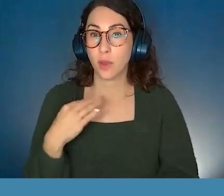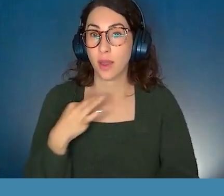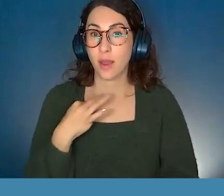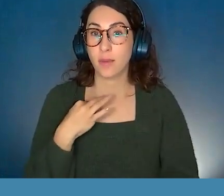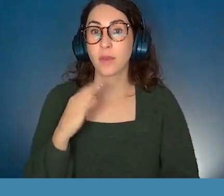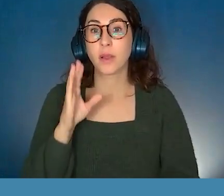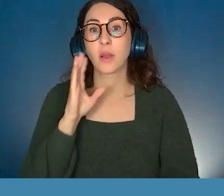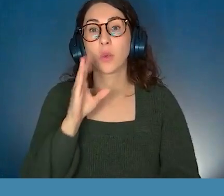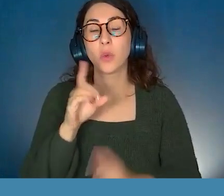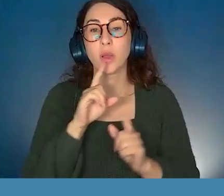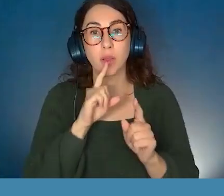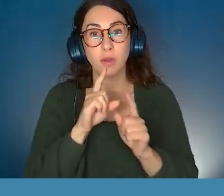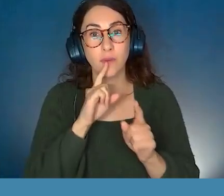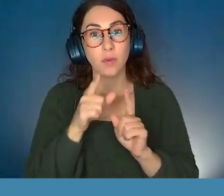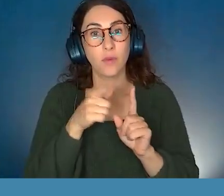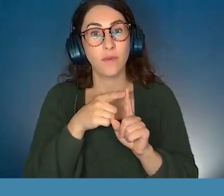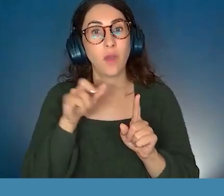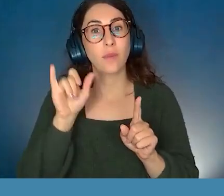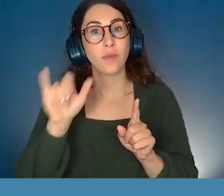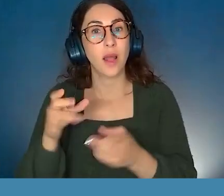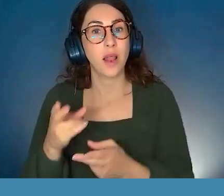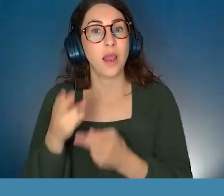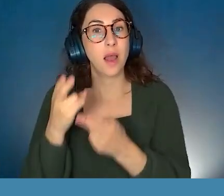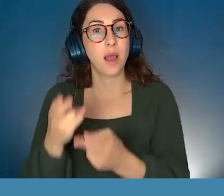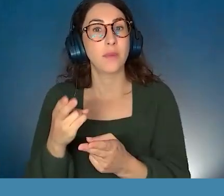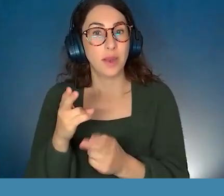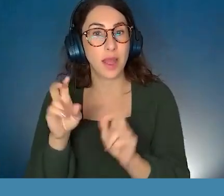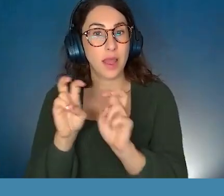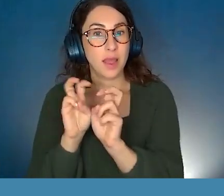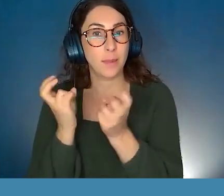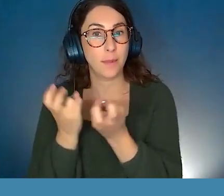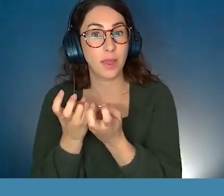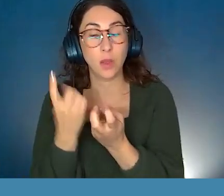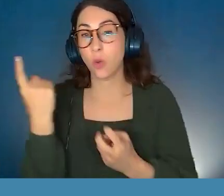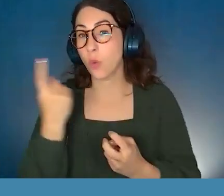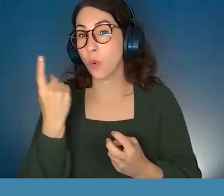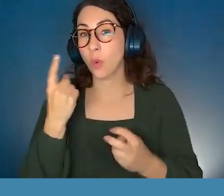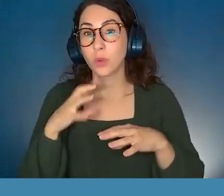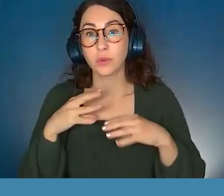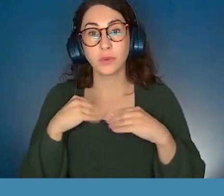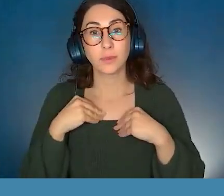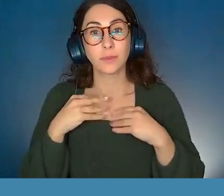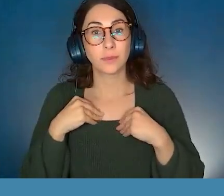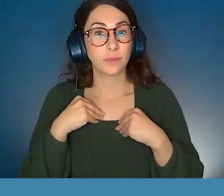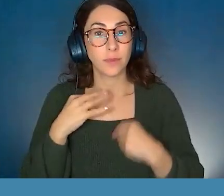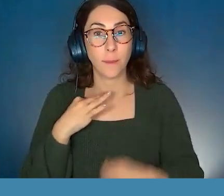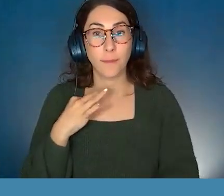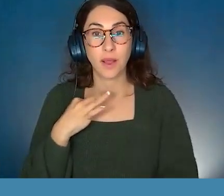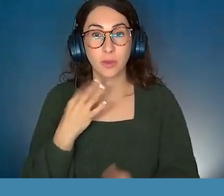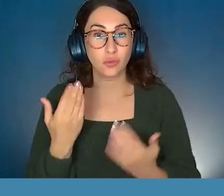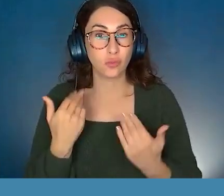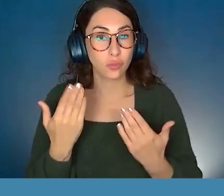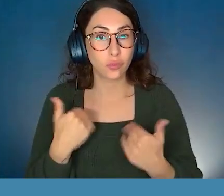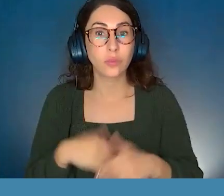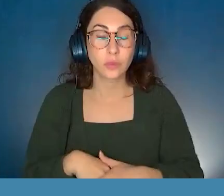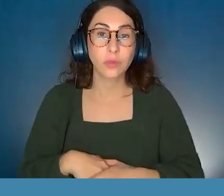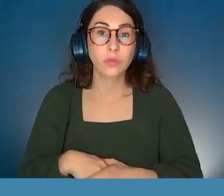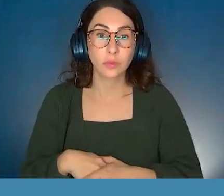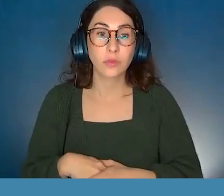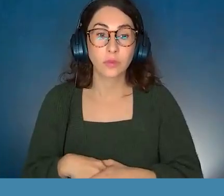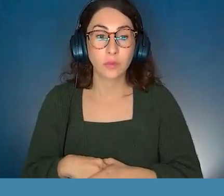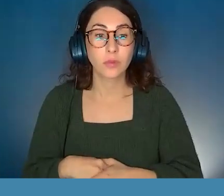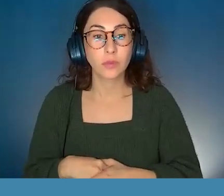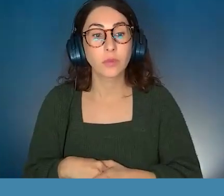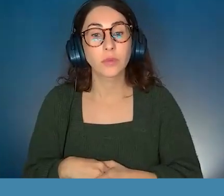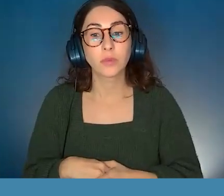by the PAC nominating committee throughout the year. So they're always accepting applications for the PAC. So,